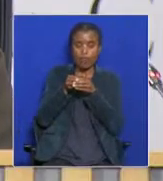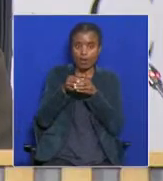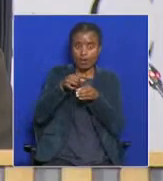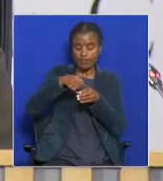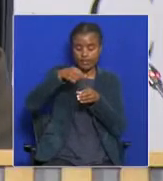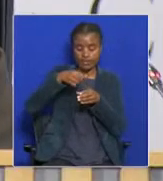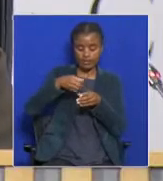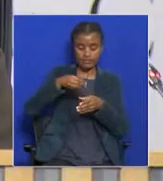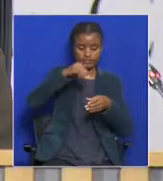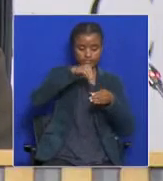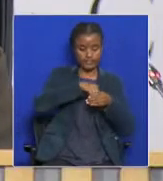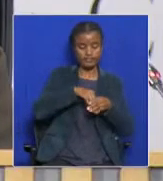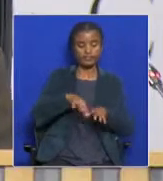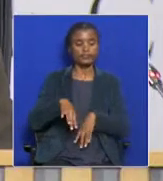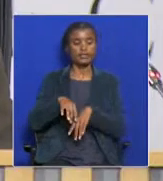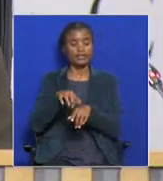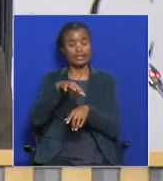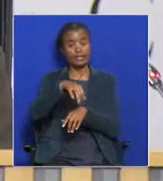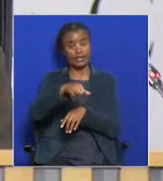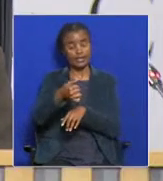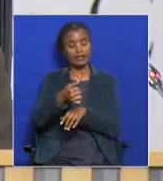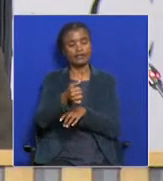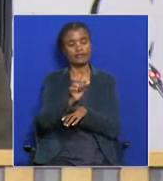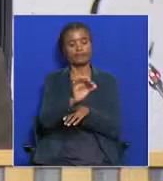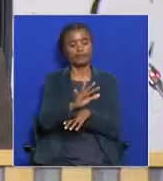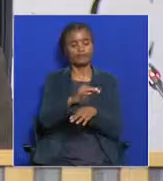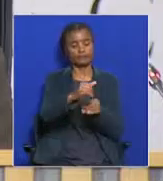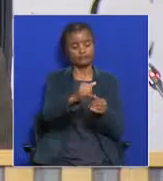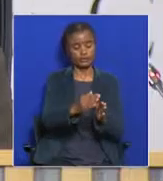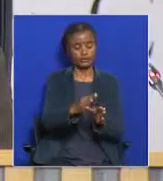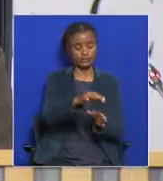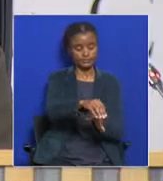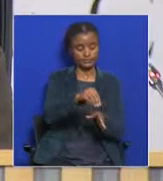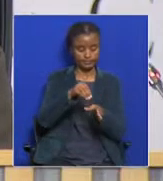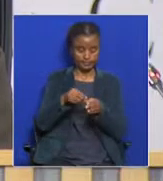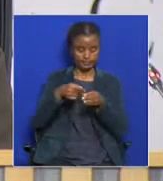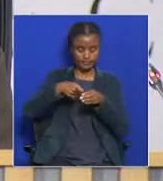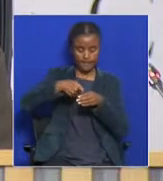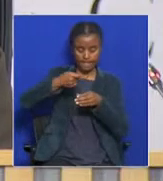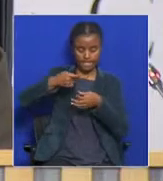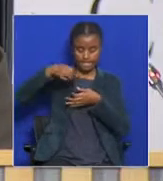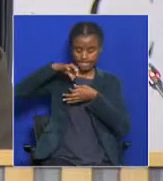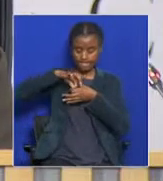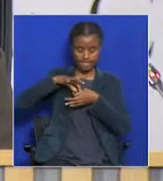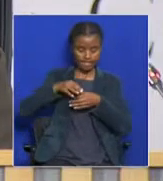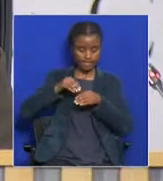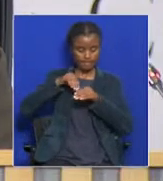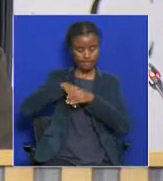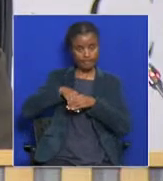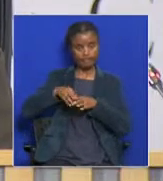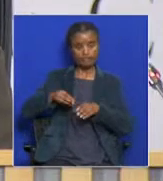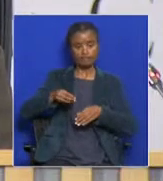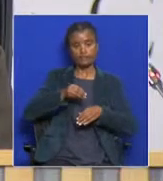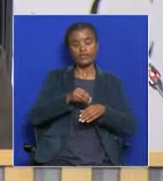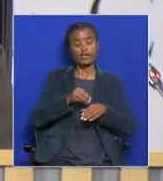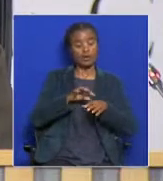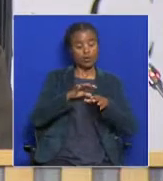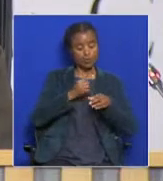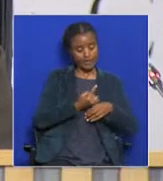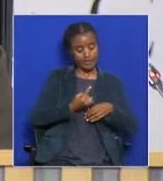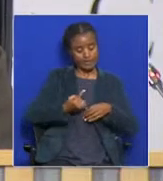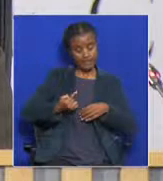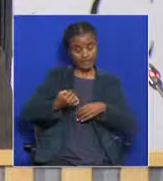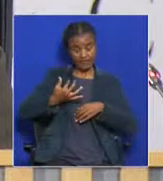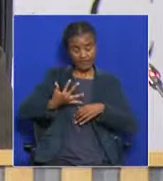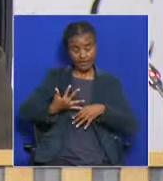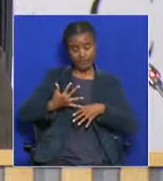5 different bricks. And then you put it in one bigger exhibit bag, and then these samples now go to